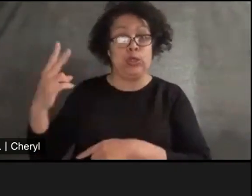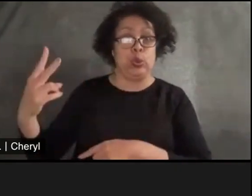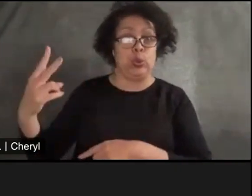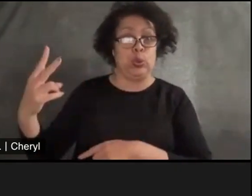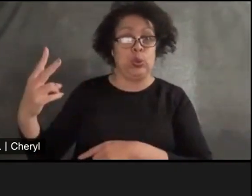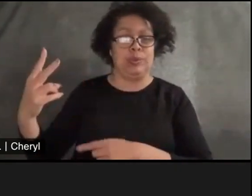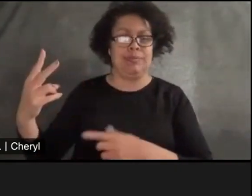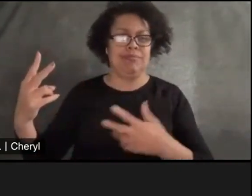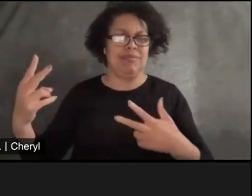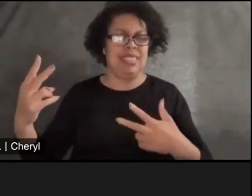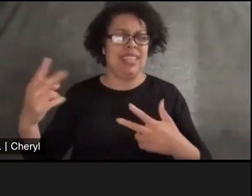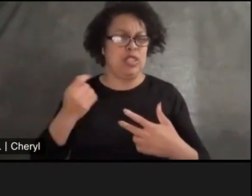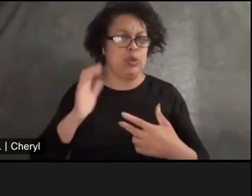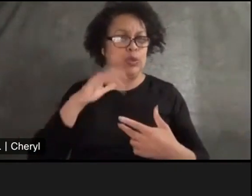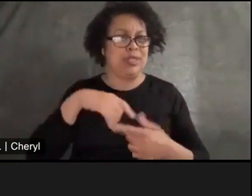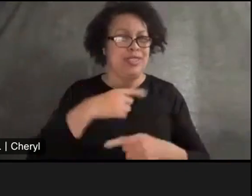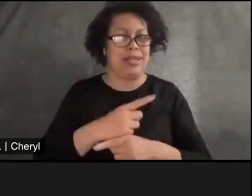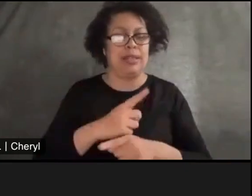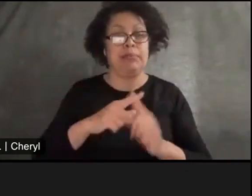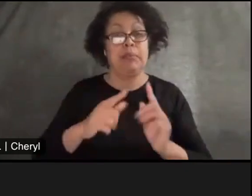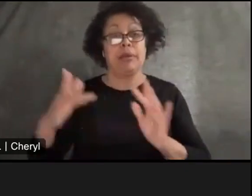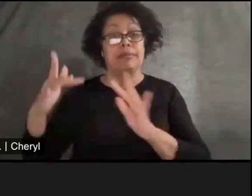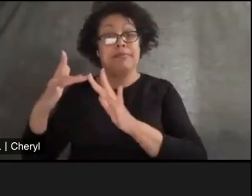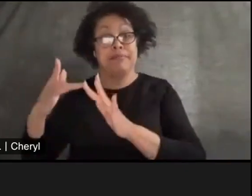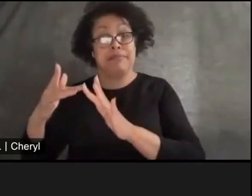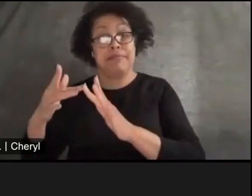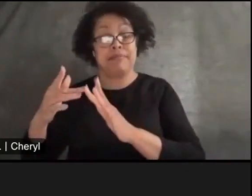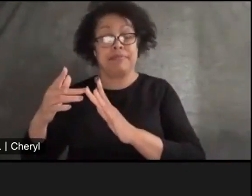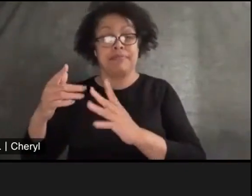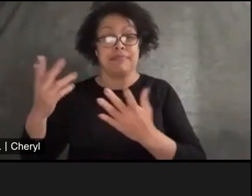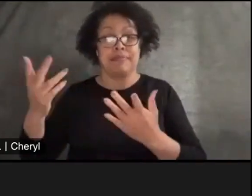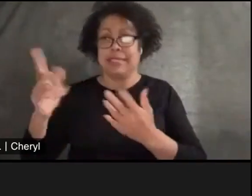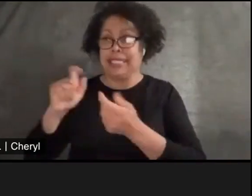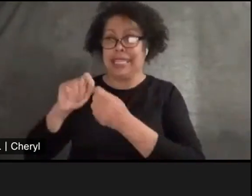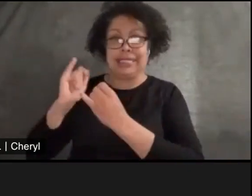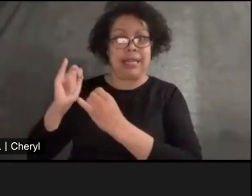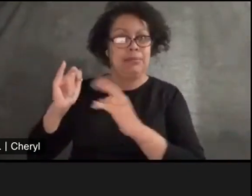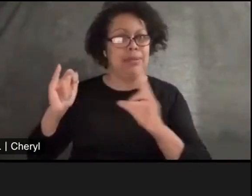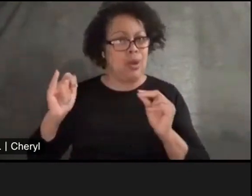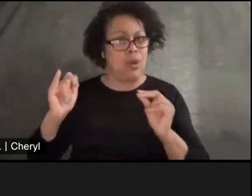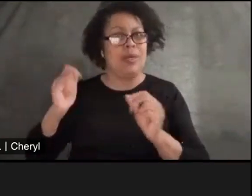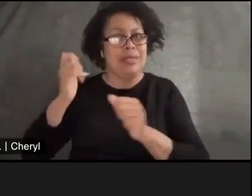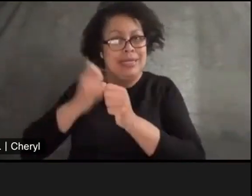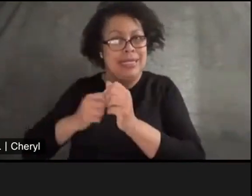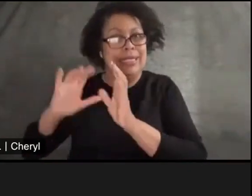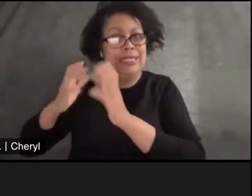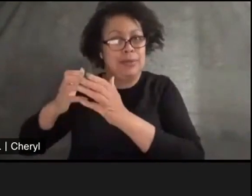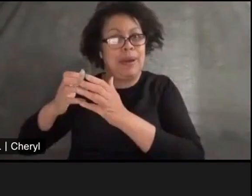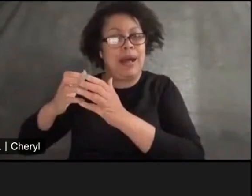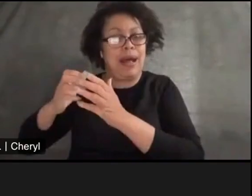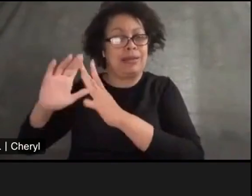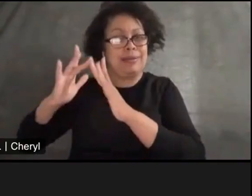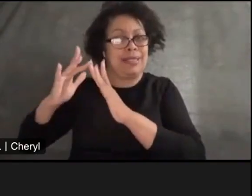analogy, but what I'm trying to say is all our pods are going to look differently, and all the ways